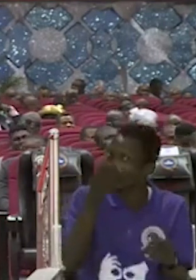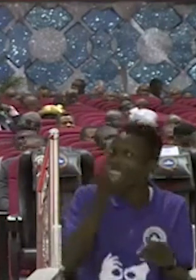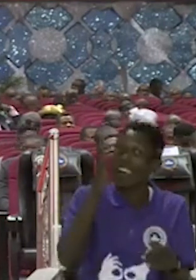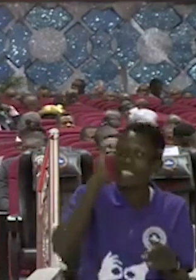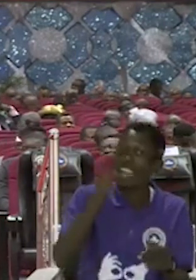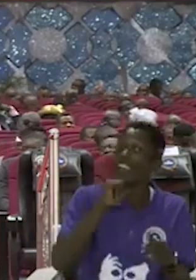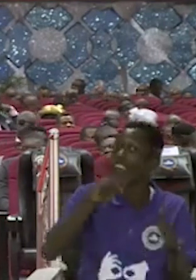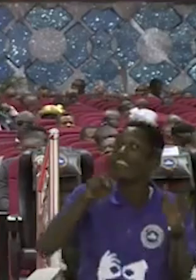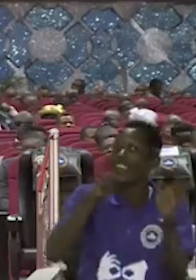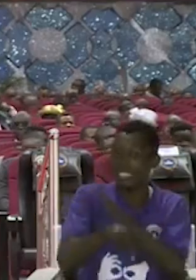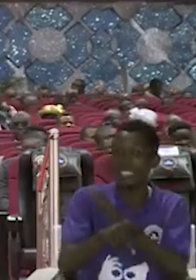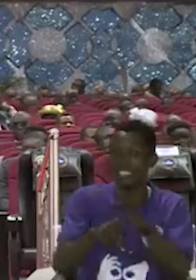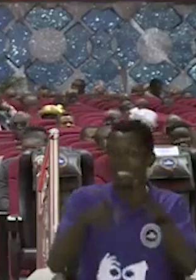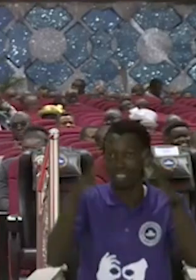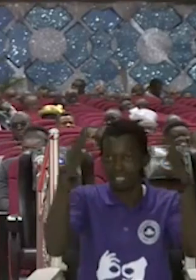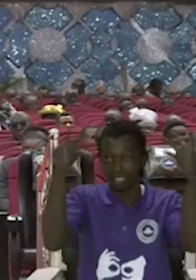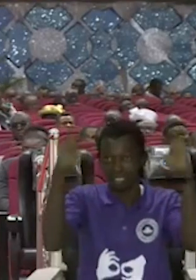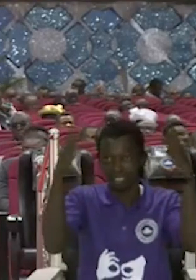So